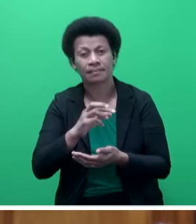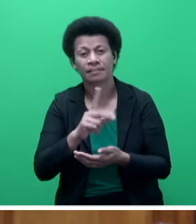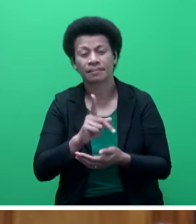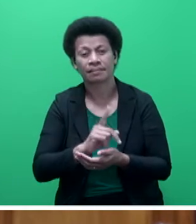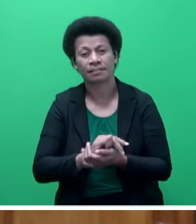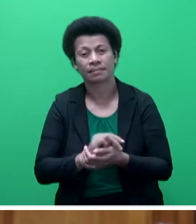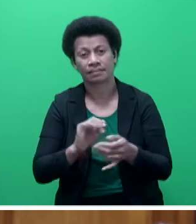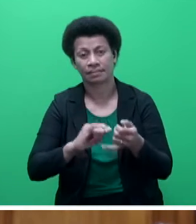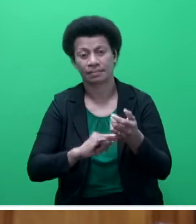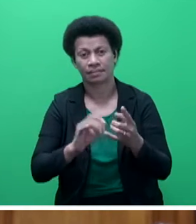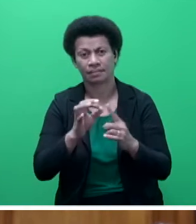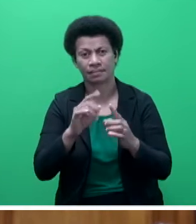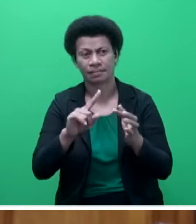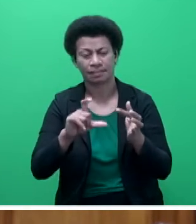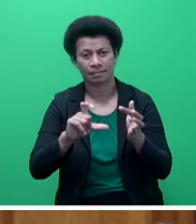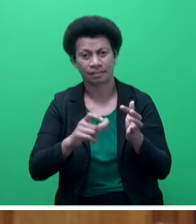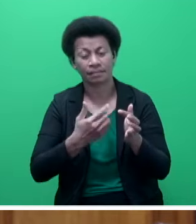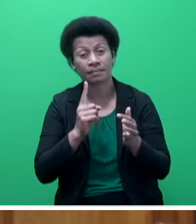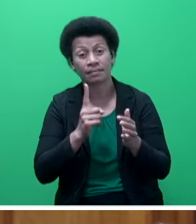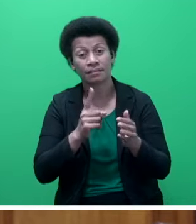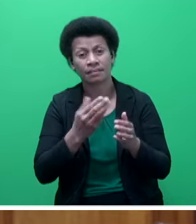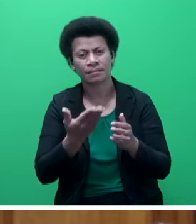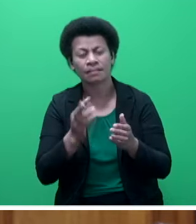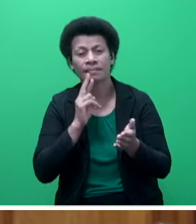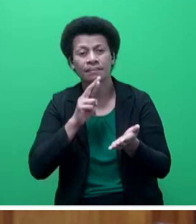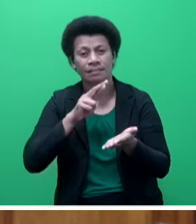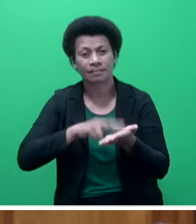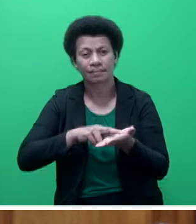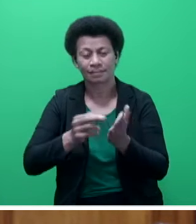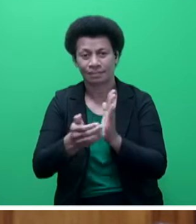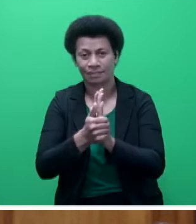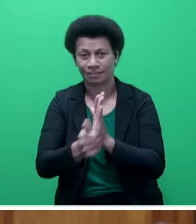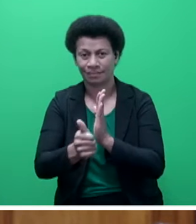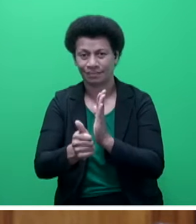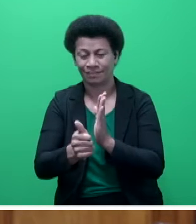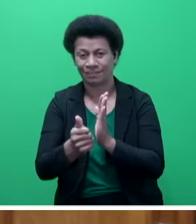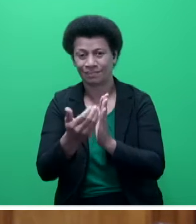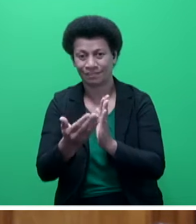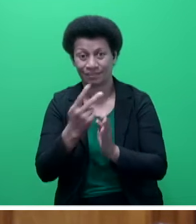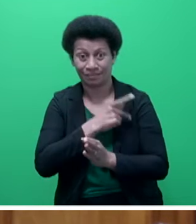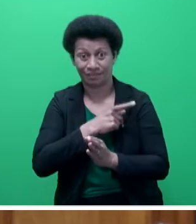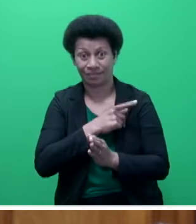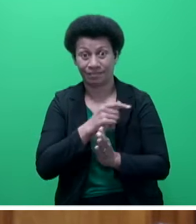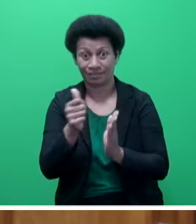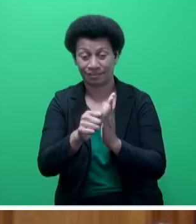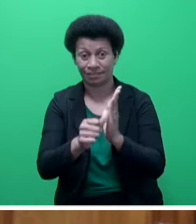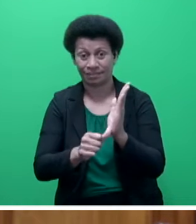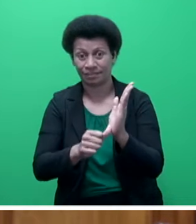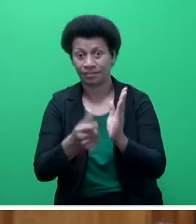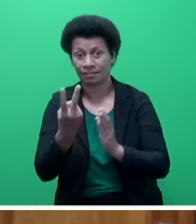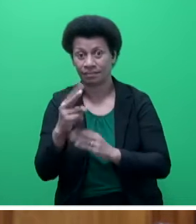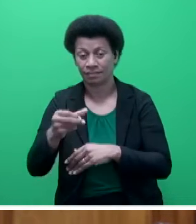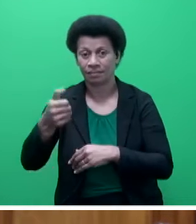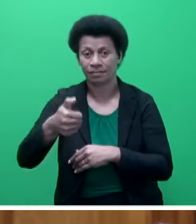call it, which was actually formed by the Registration of Skilled Professionals Act 2016. The SPEC was formed